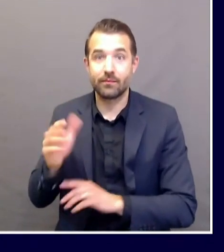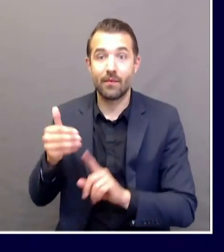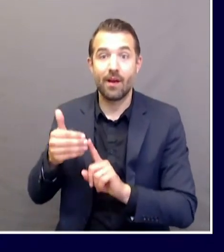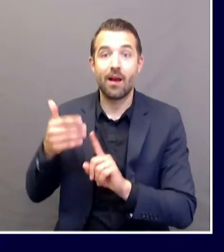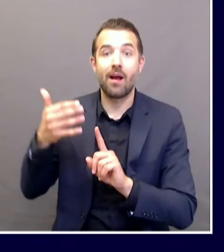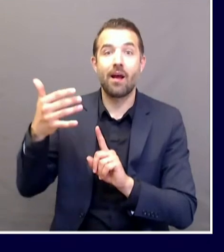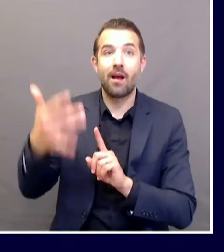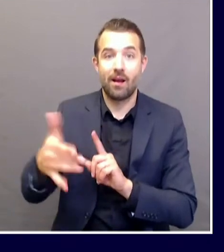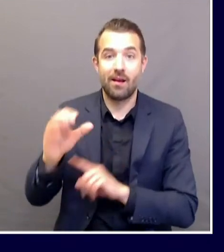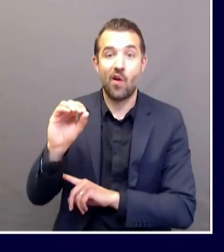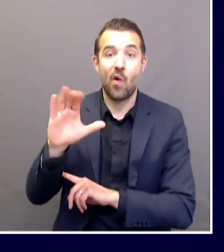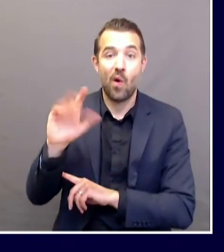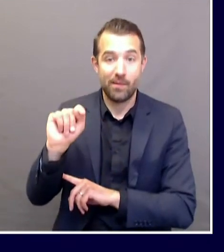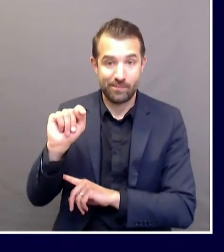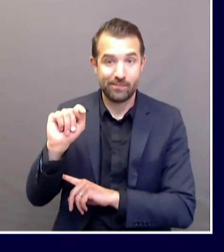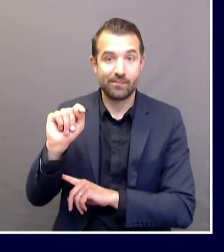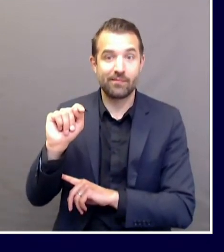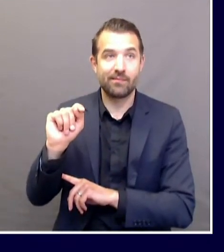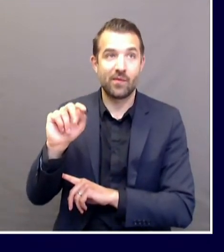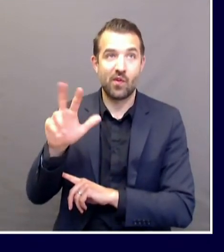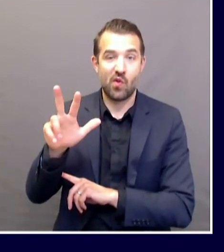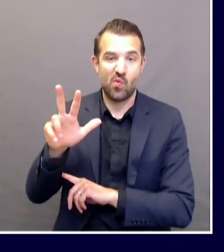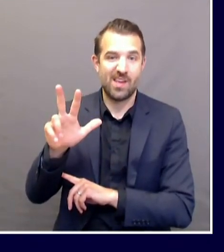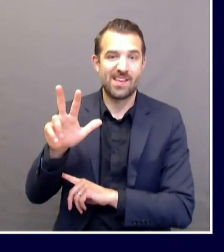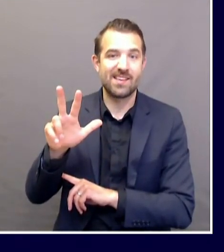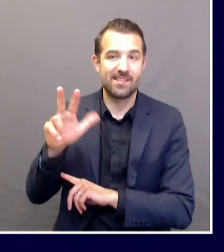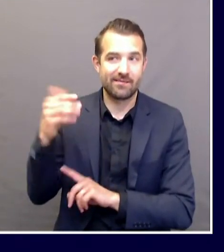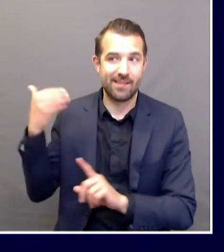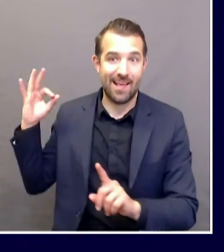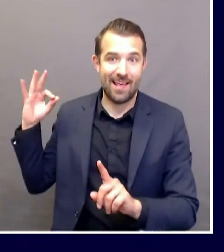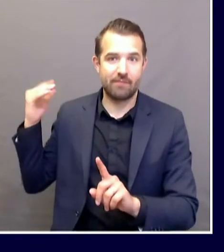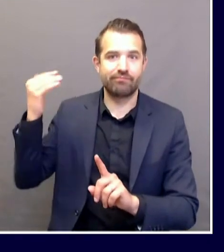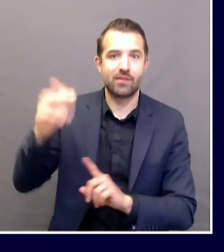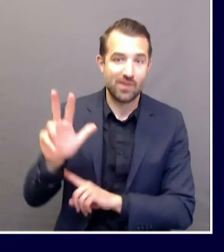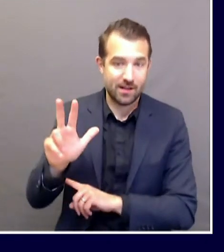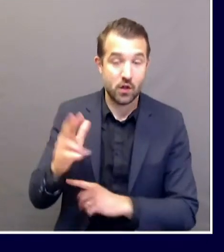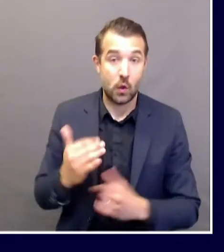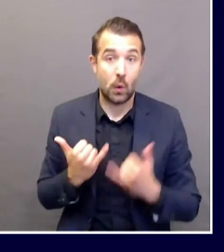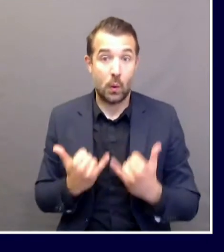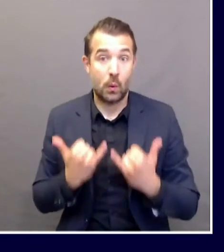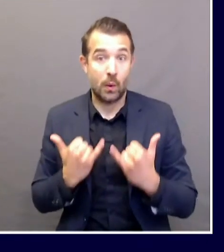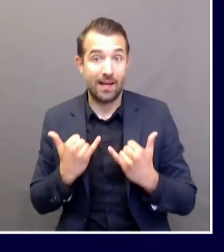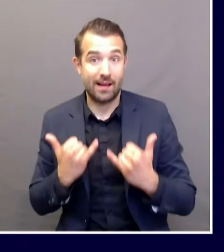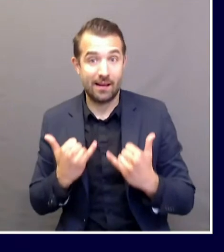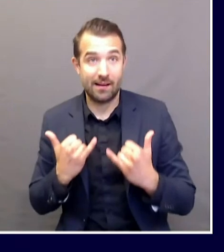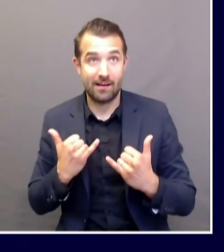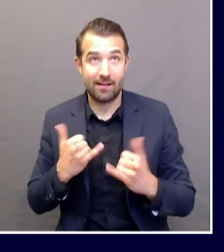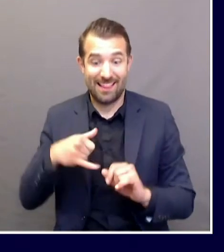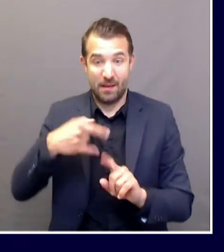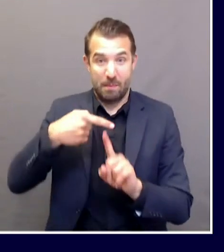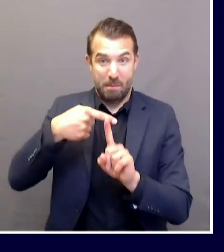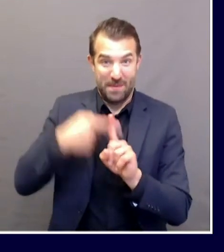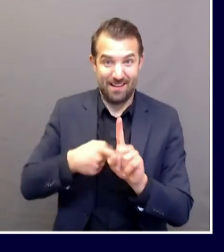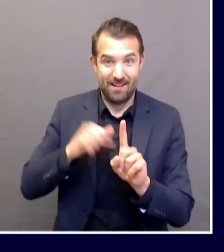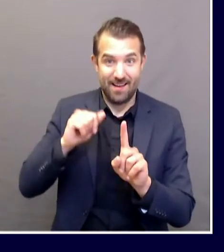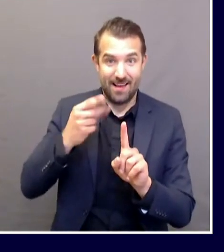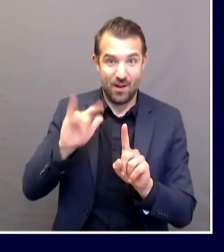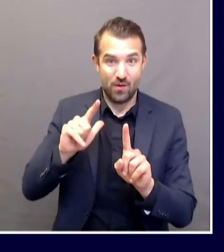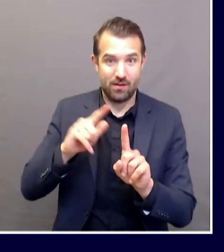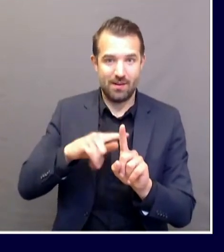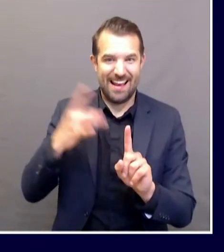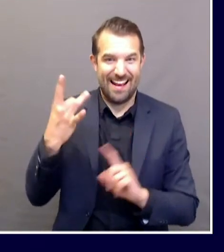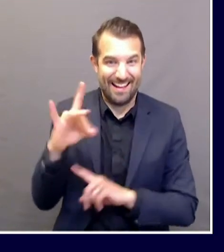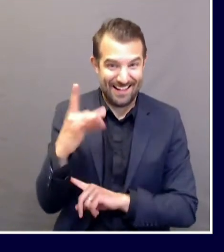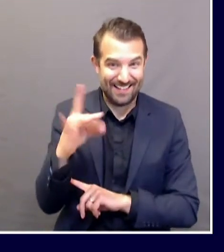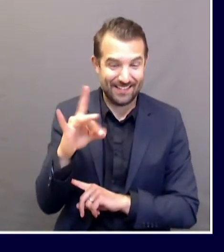This month, it's 18. So that's again, numerically not a high number, but that's a lot. That's a lot of folks who